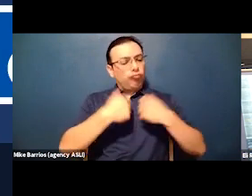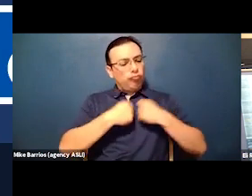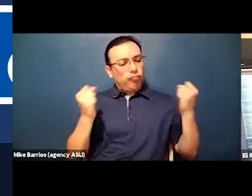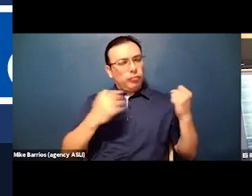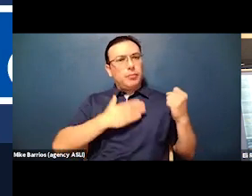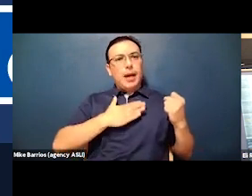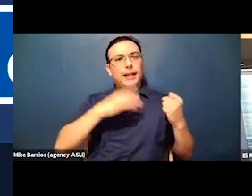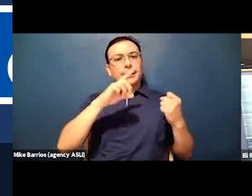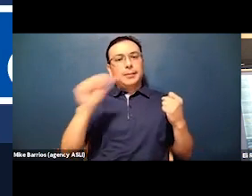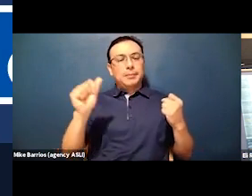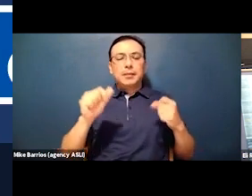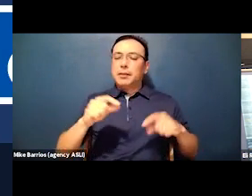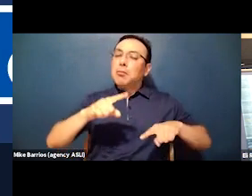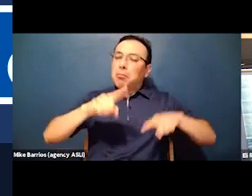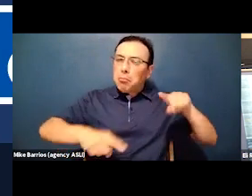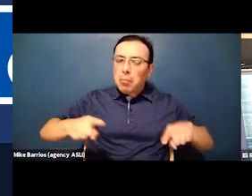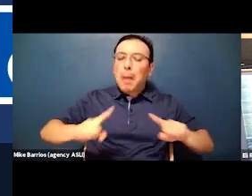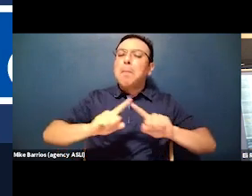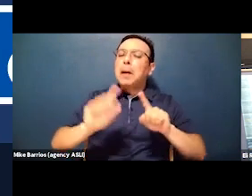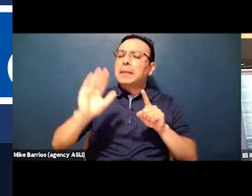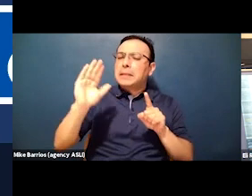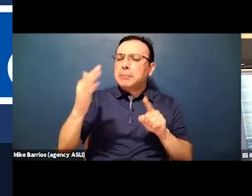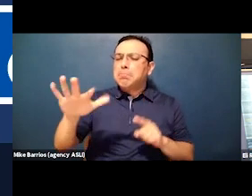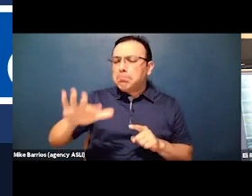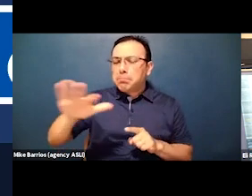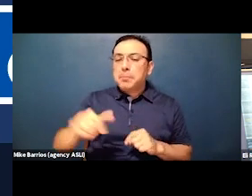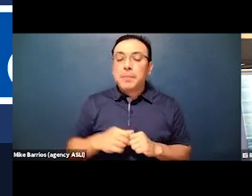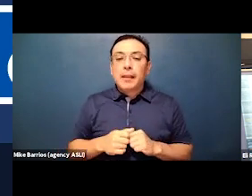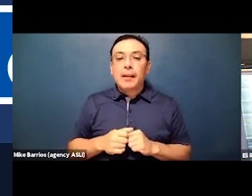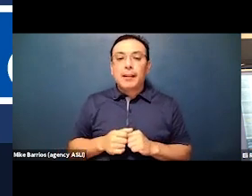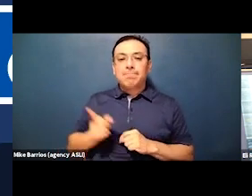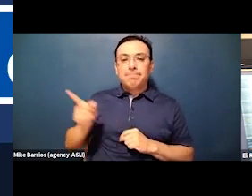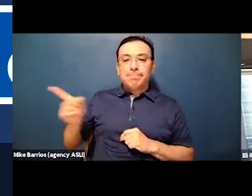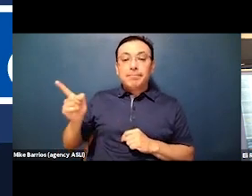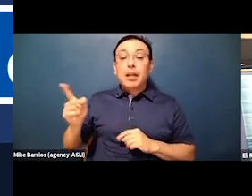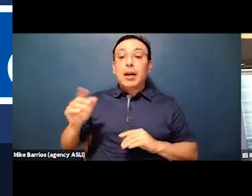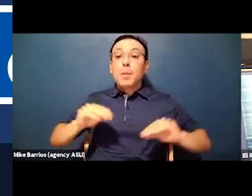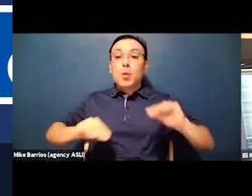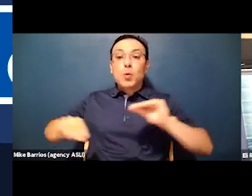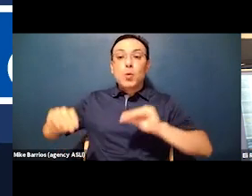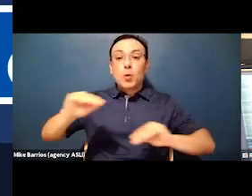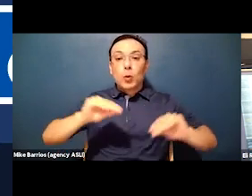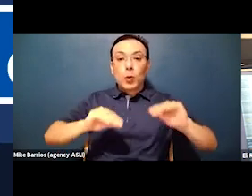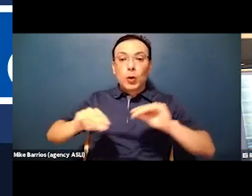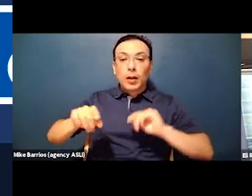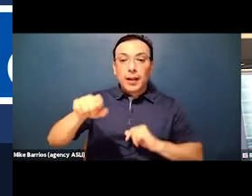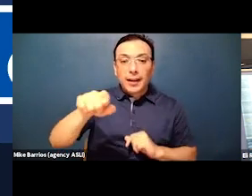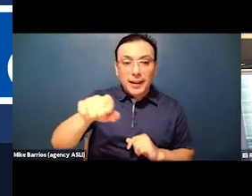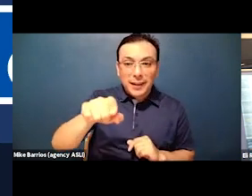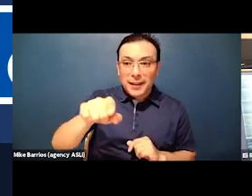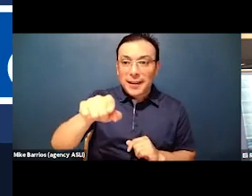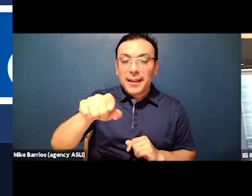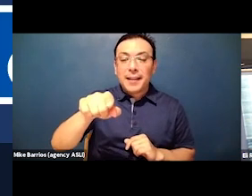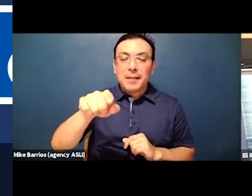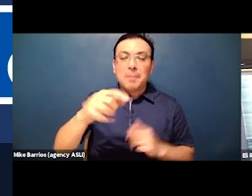that ambulatory disabilities, such as the one that I have, I failed to mention that in the description. You don't see the wheelchair in the frame, but I do